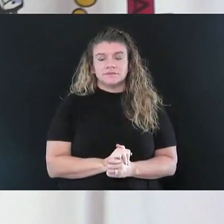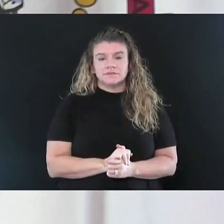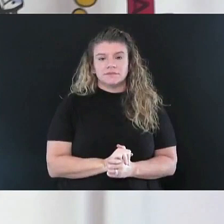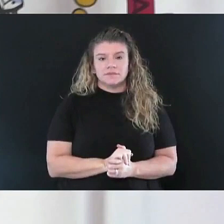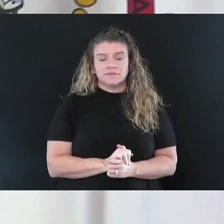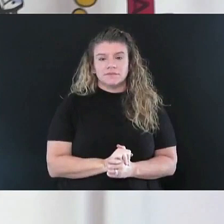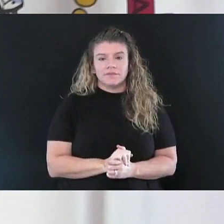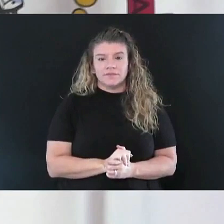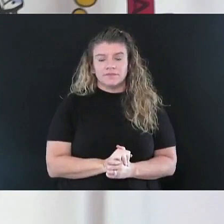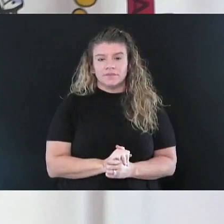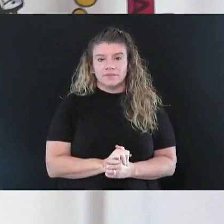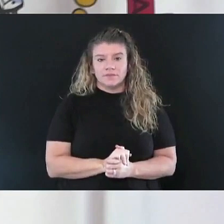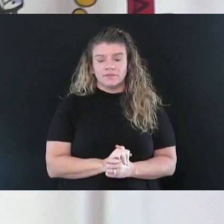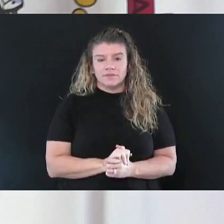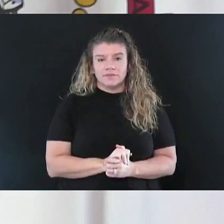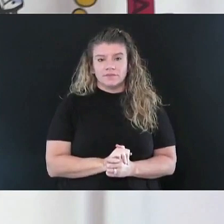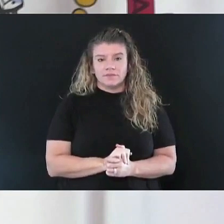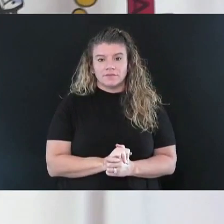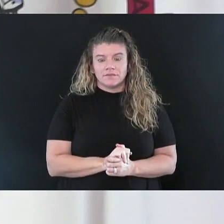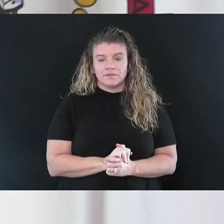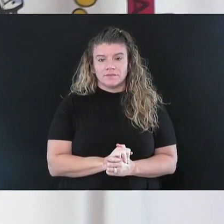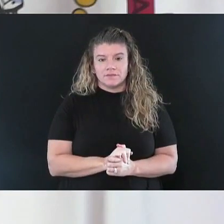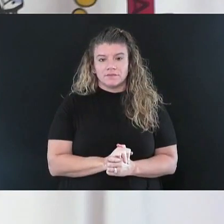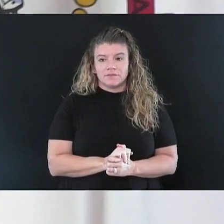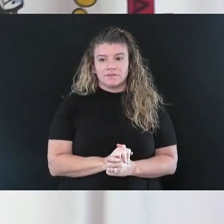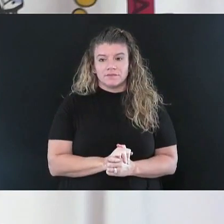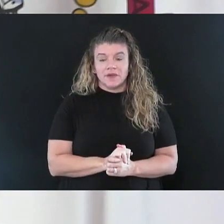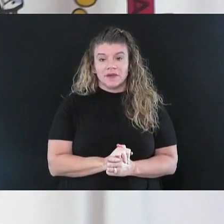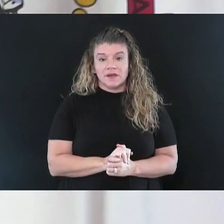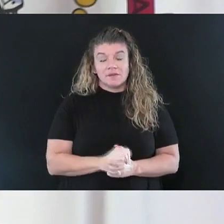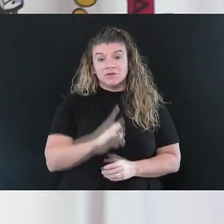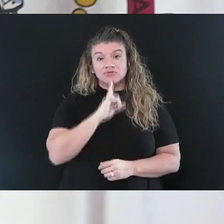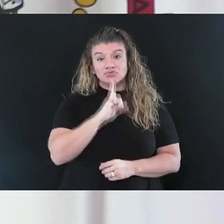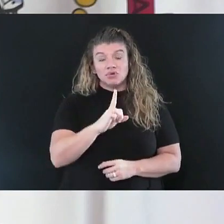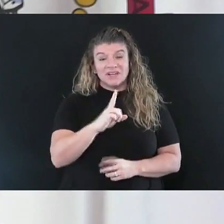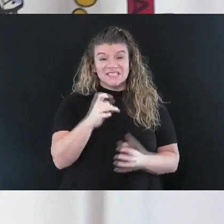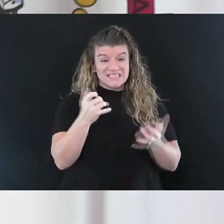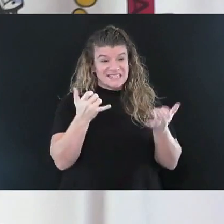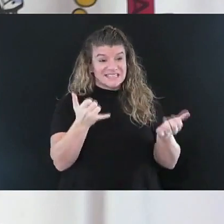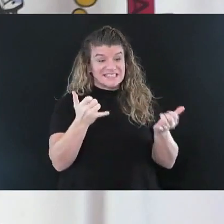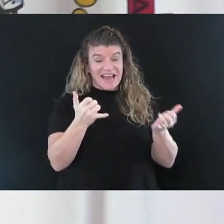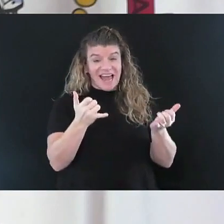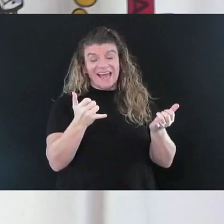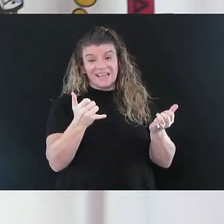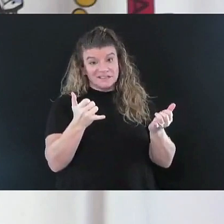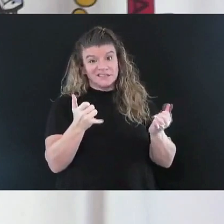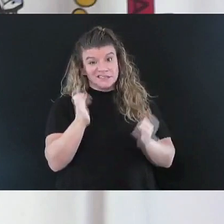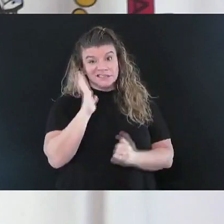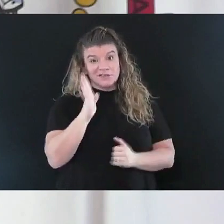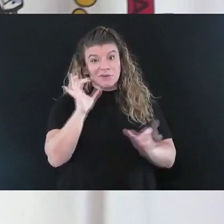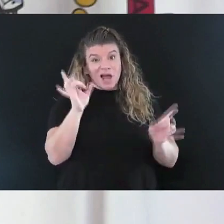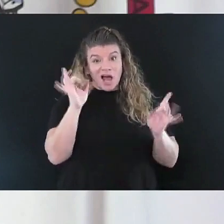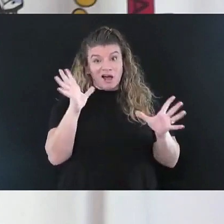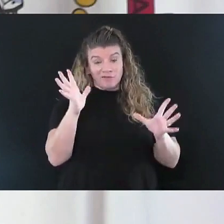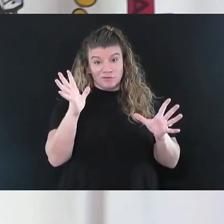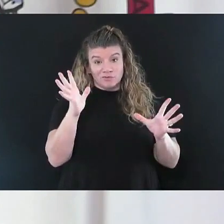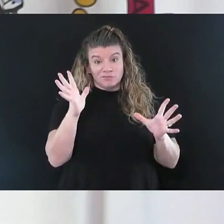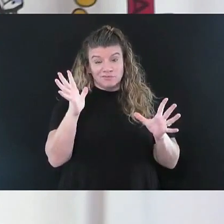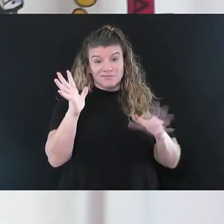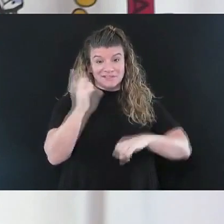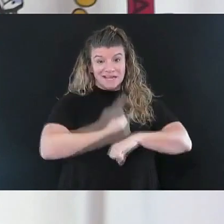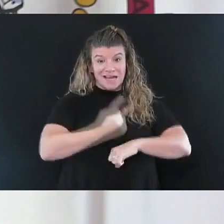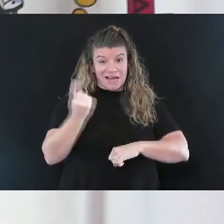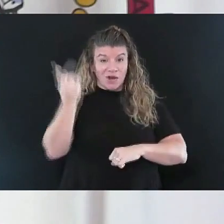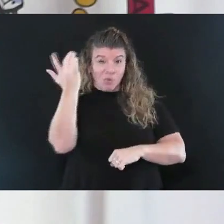today is going to be a terrible day from the standpoint of what I have